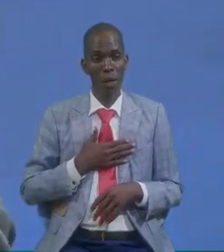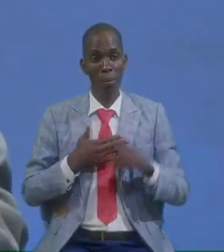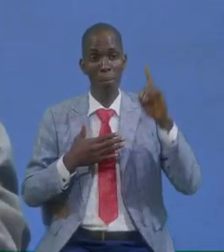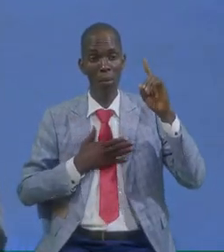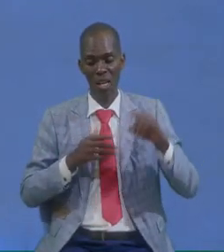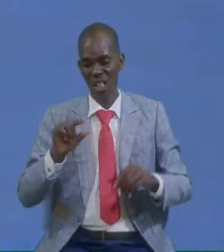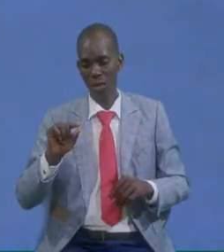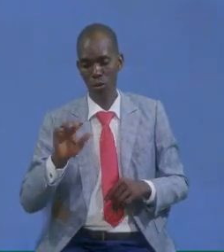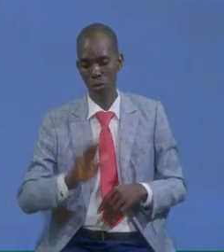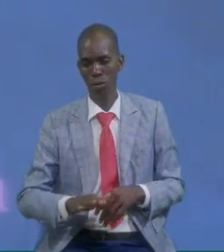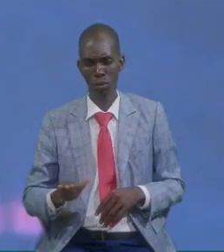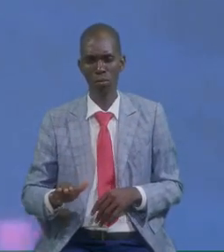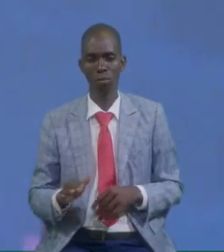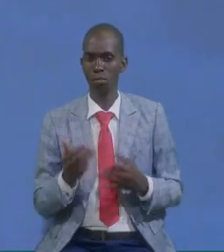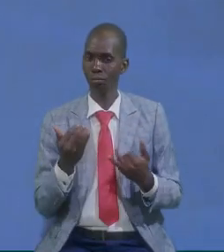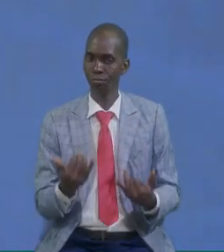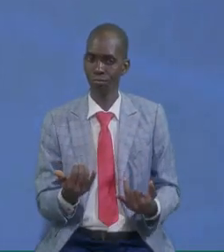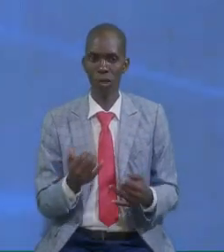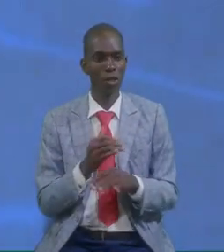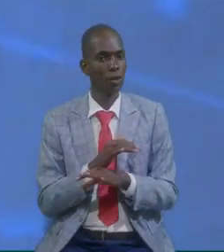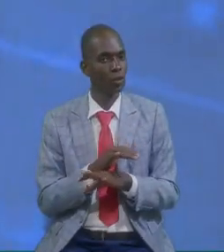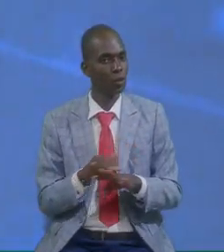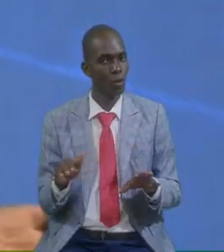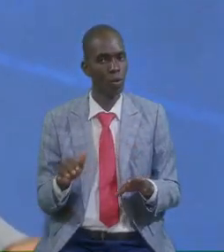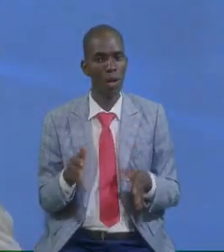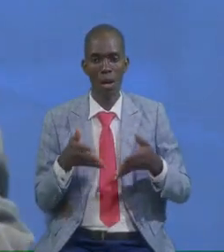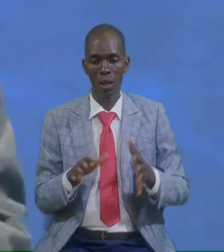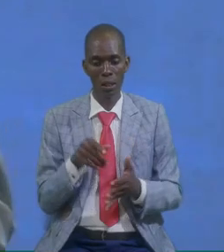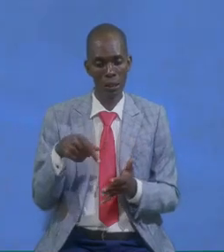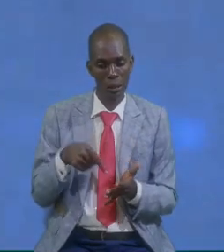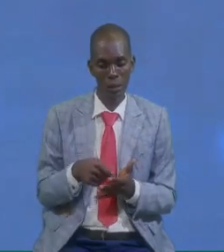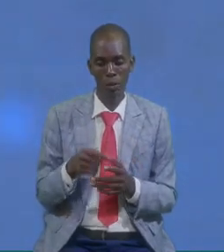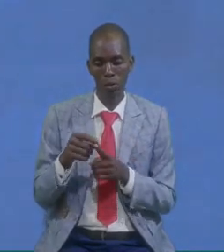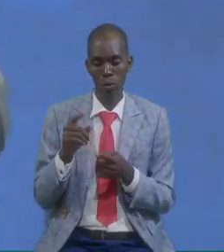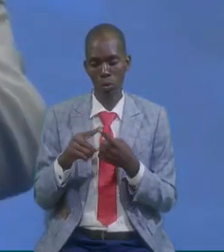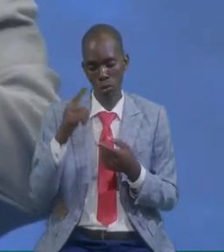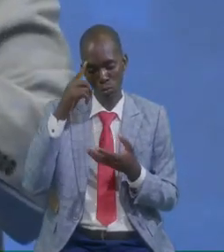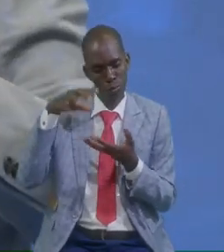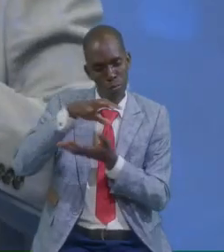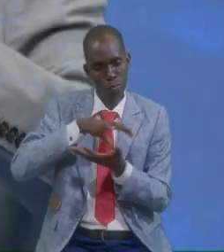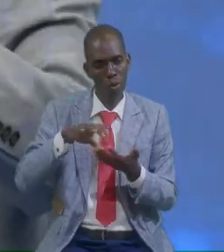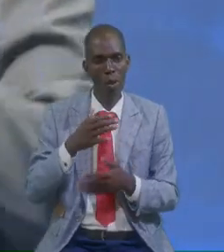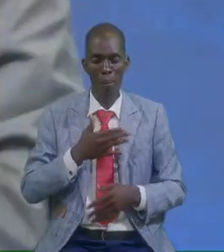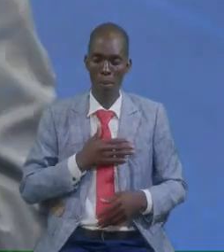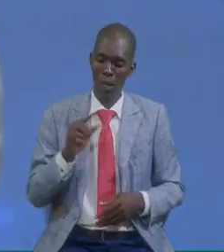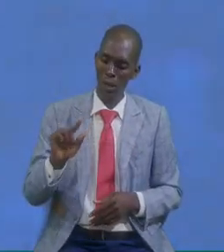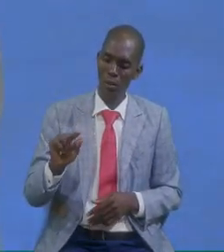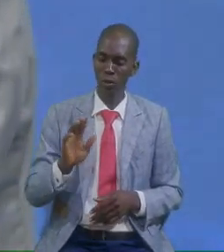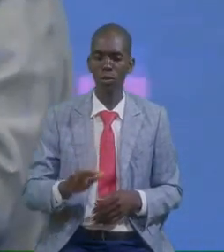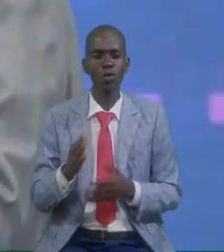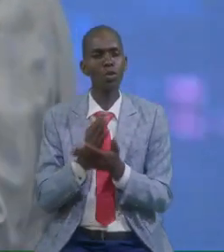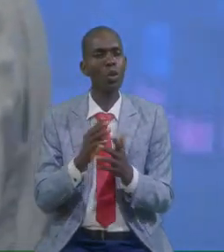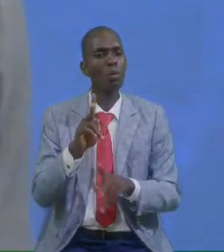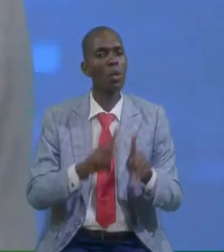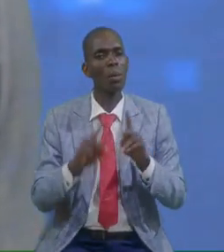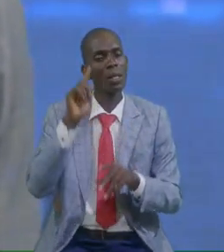don't allow this to, you know, confuse you. My little children, you know, some people think being